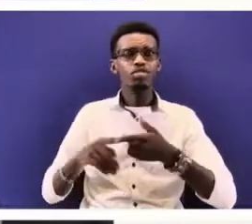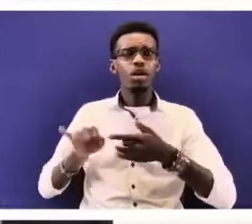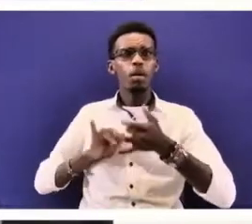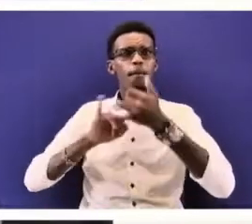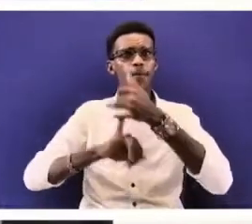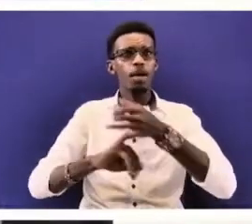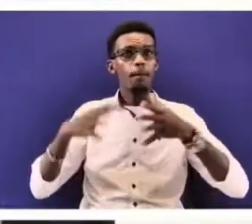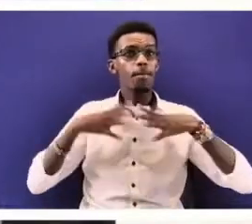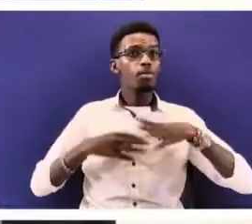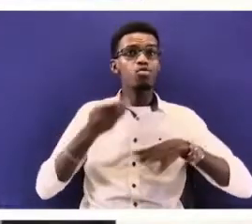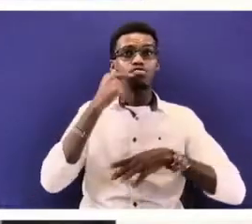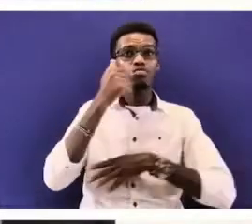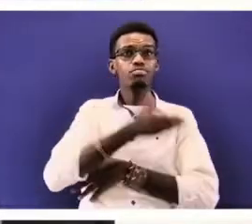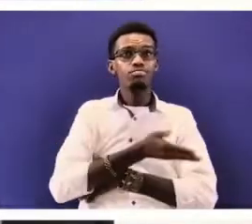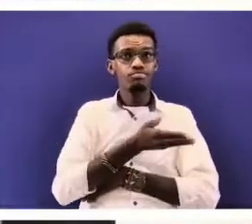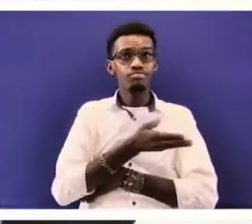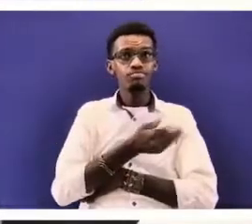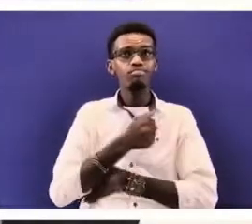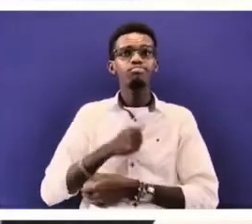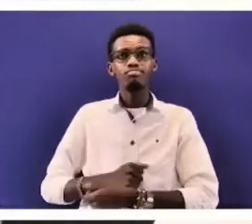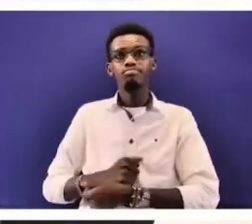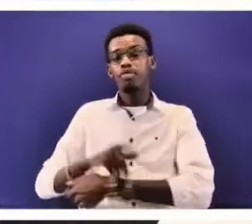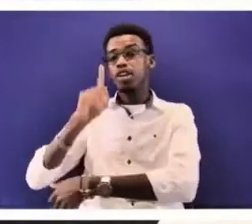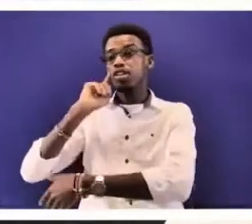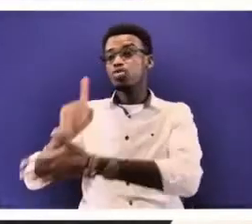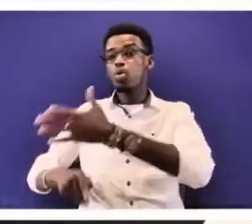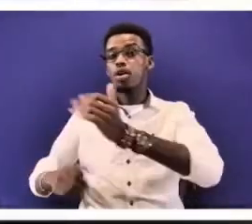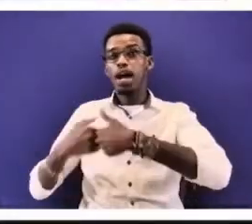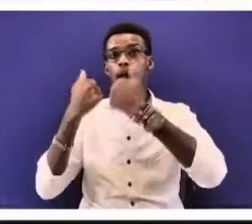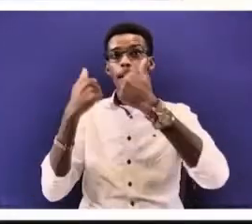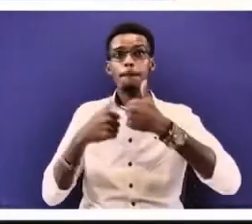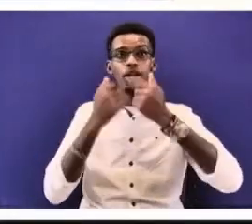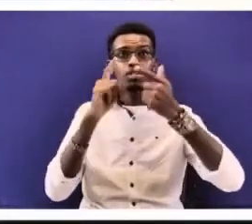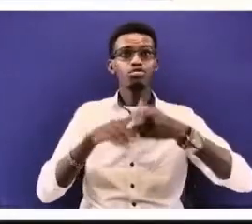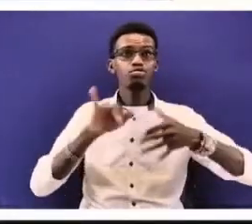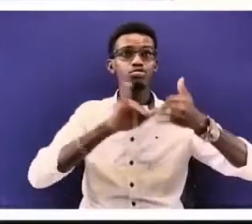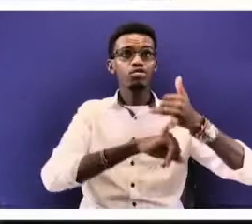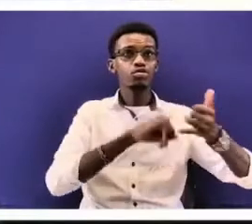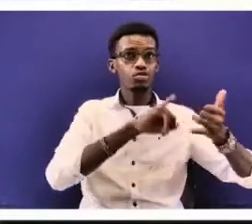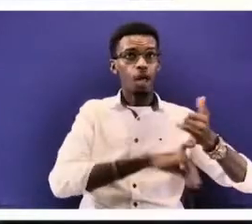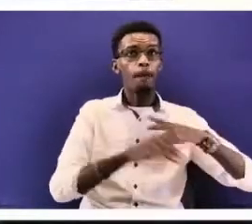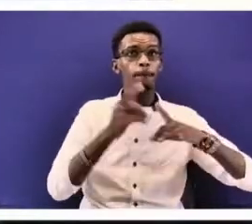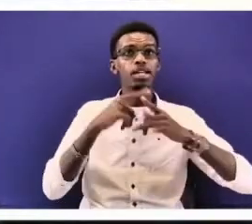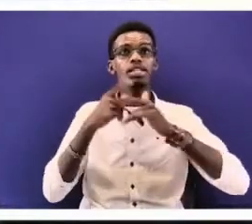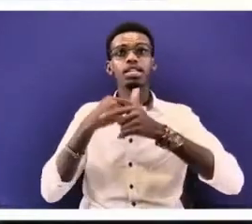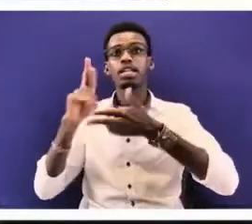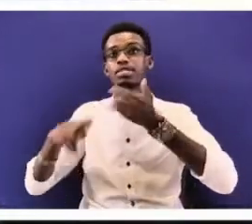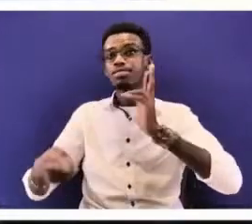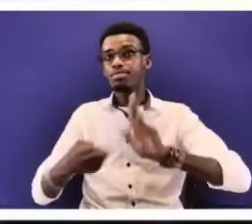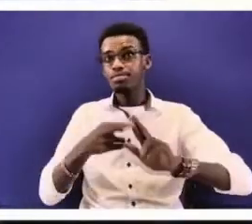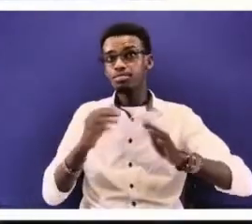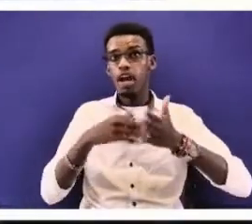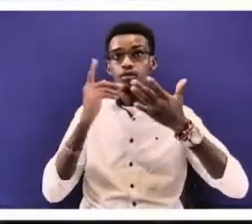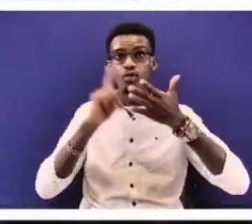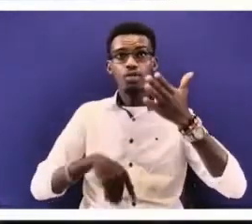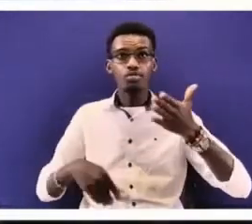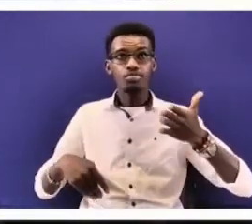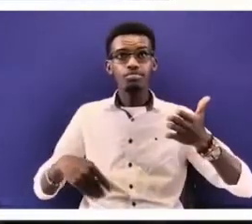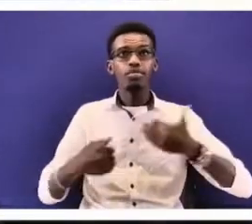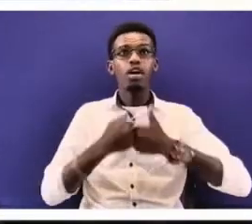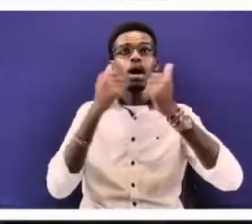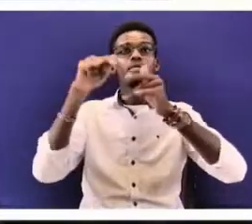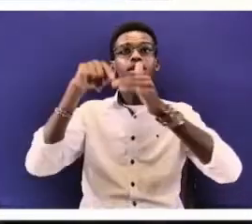that are here. This can happen in our marriage or any relationship that we're